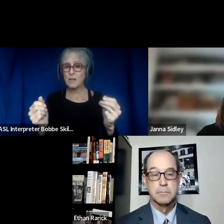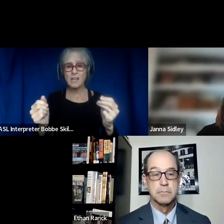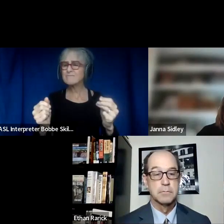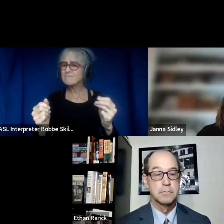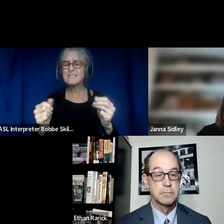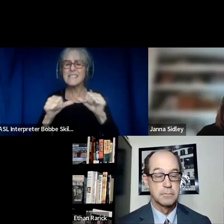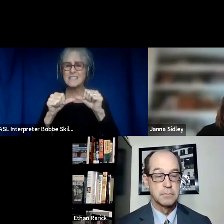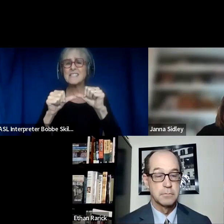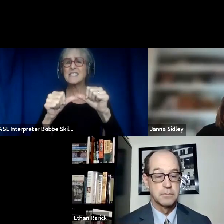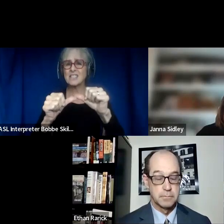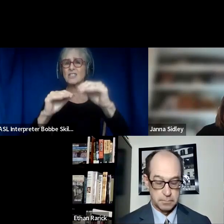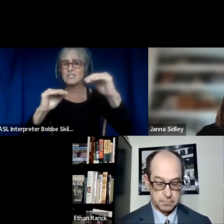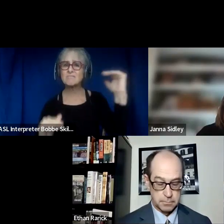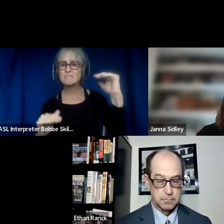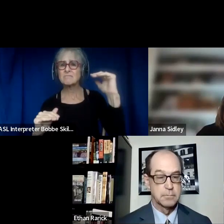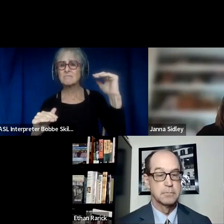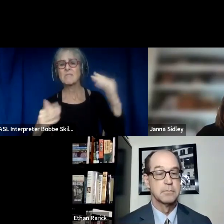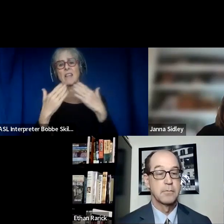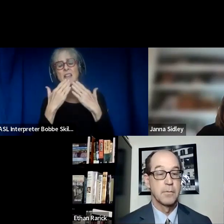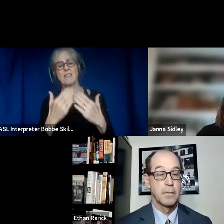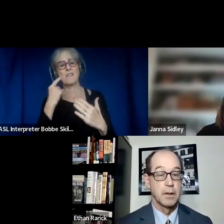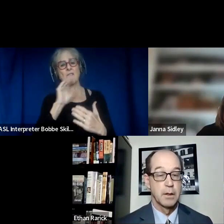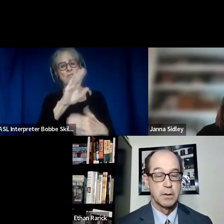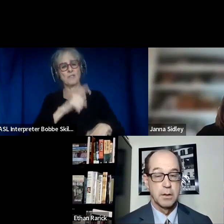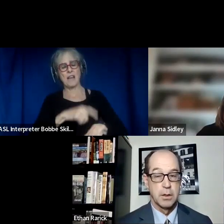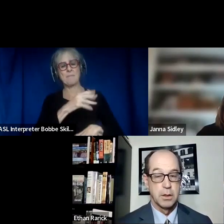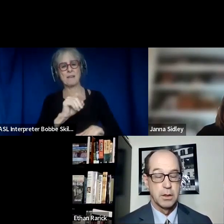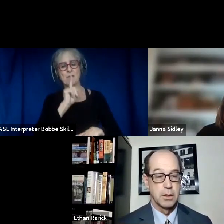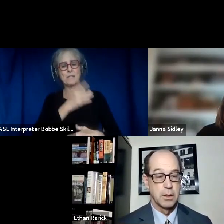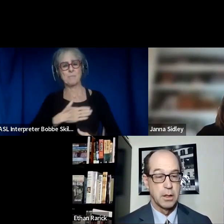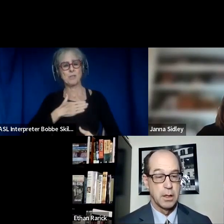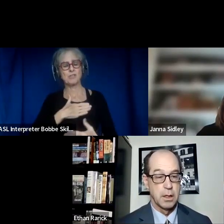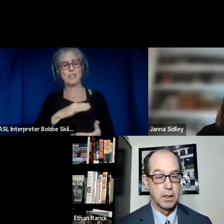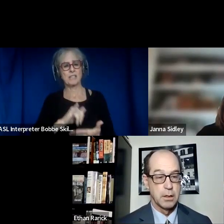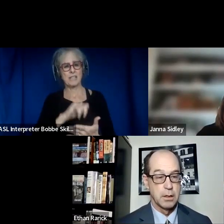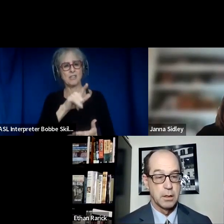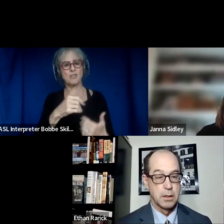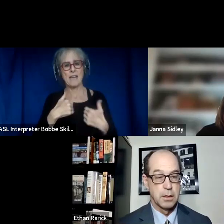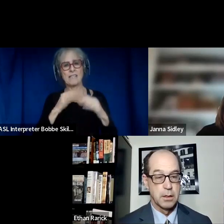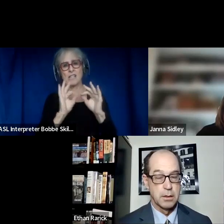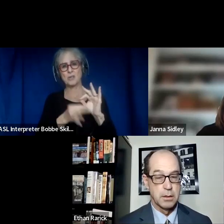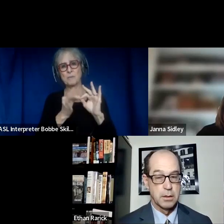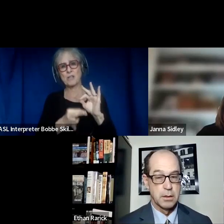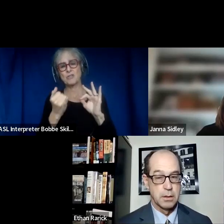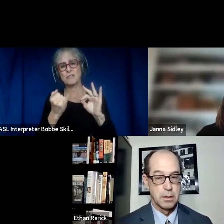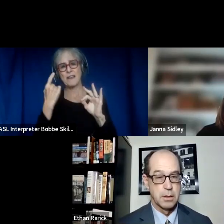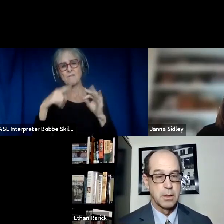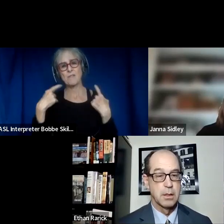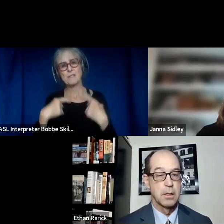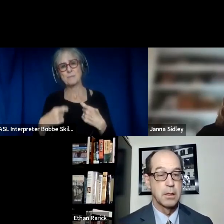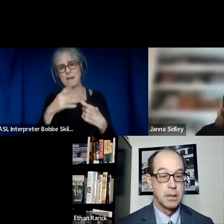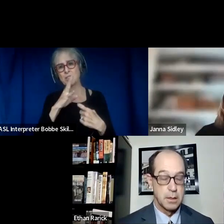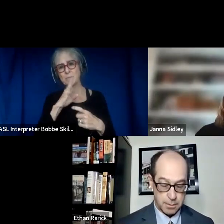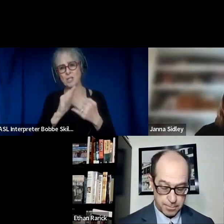for your time. And I truly do appreciate the fact that you did have interpretation today for the Spanish-speaking